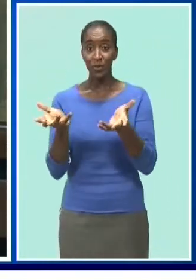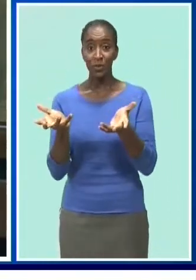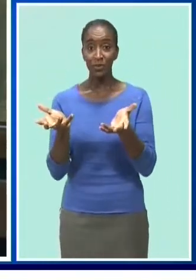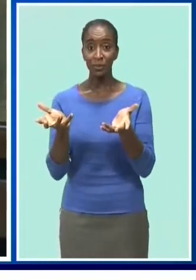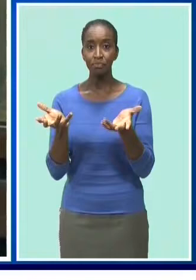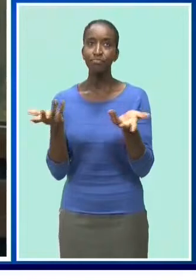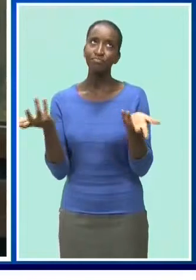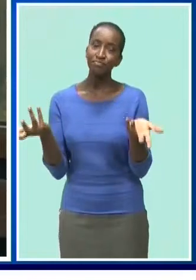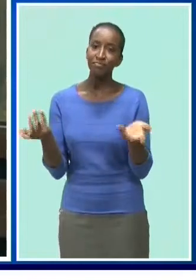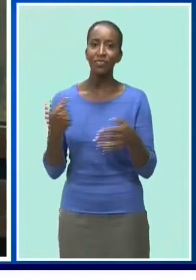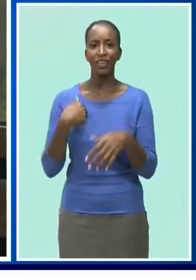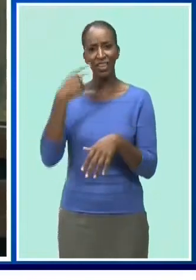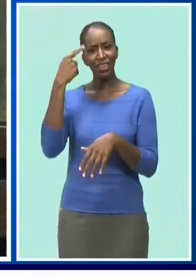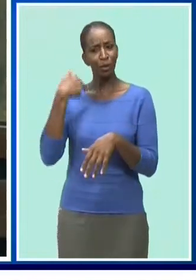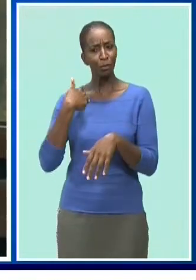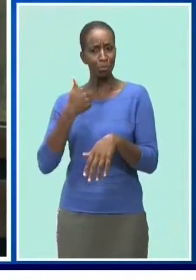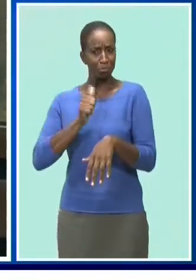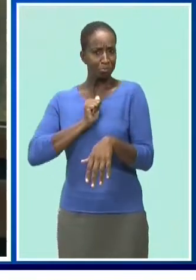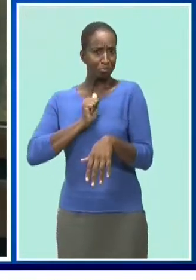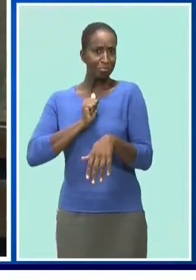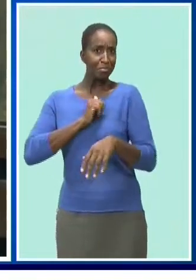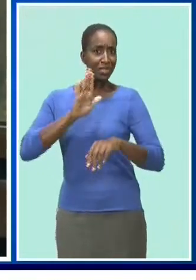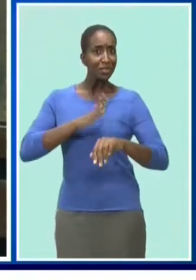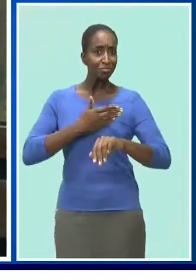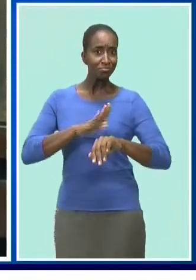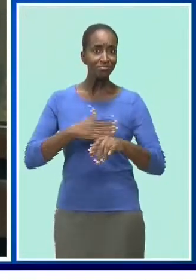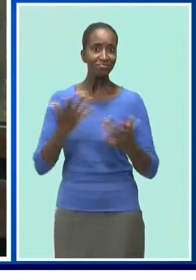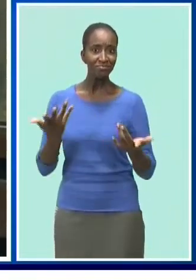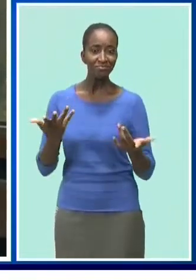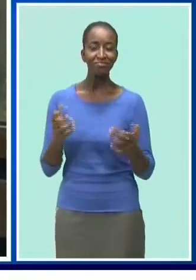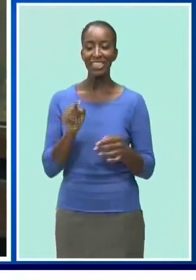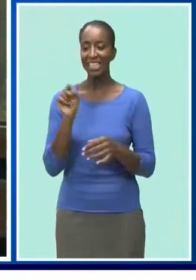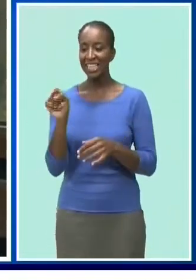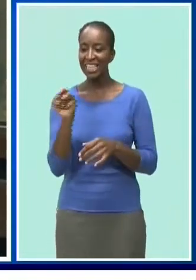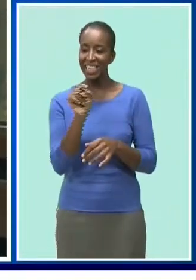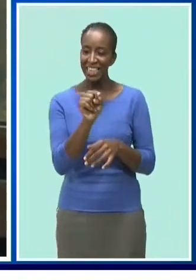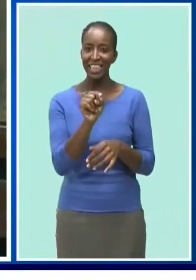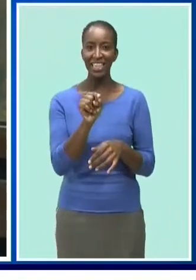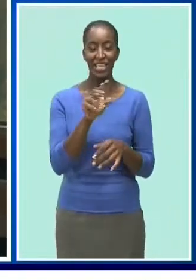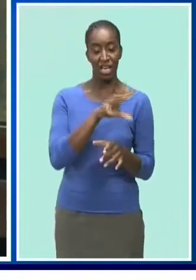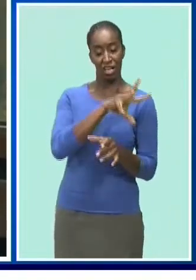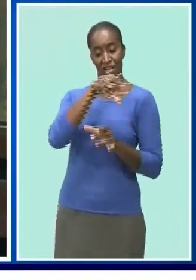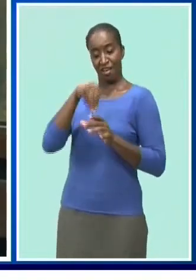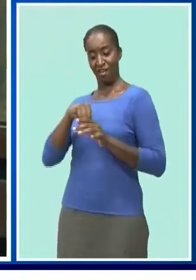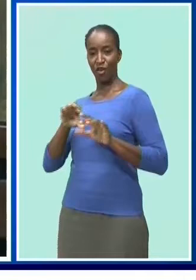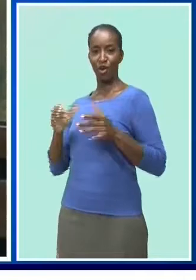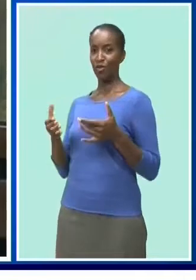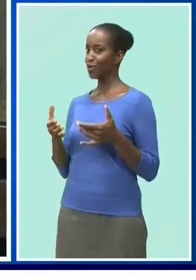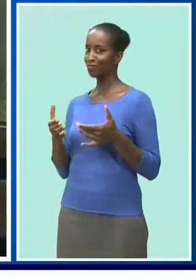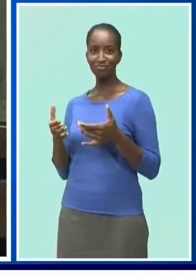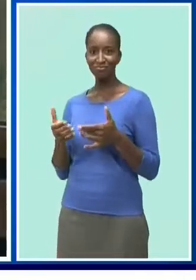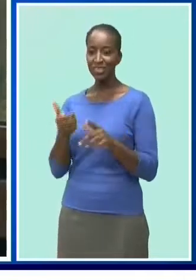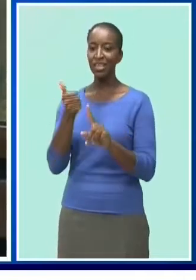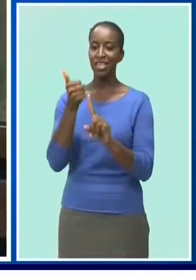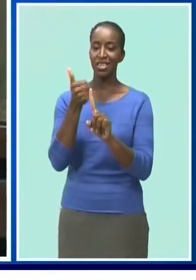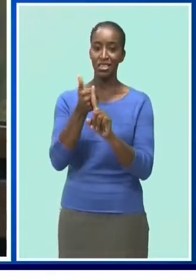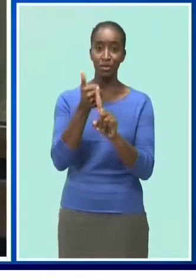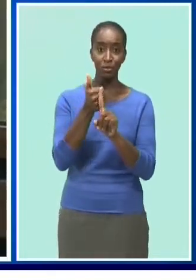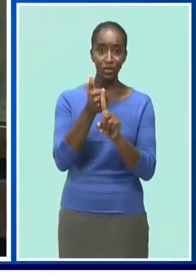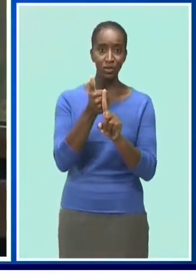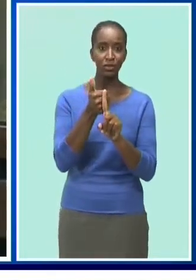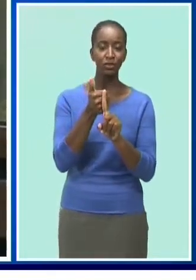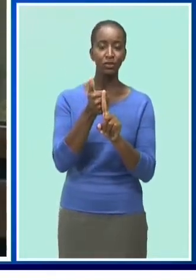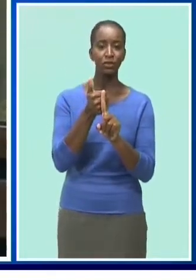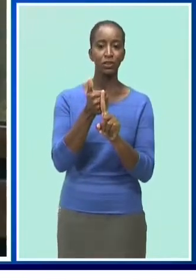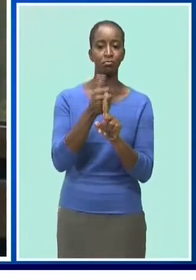consider myself an artist, is the independent persons who are making this trek. And they're not only